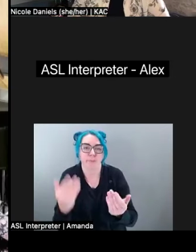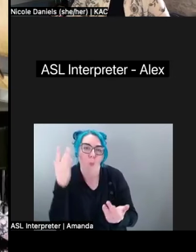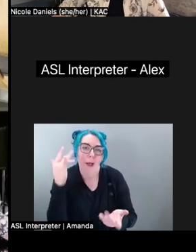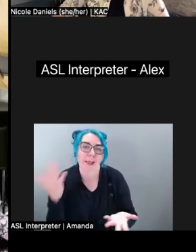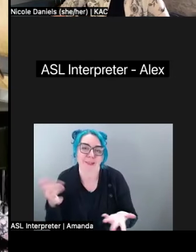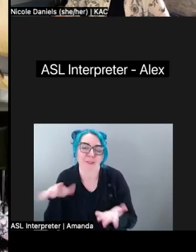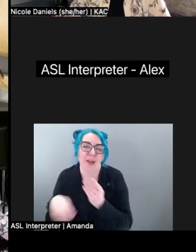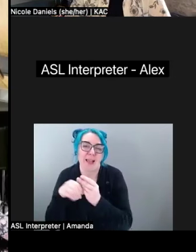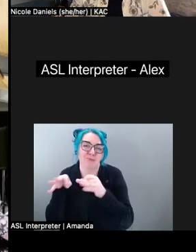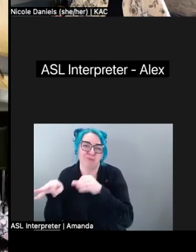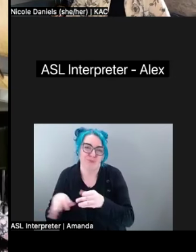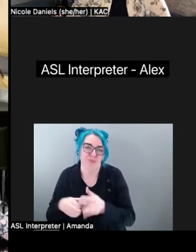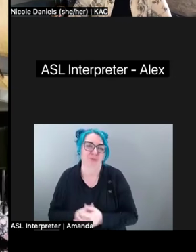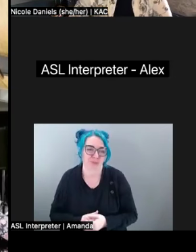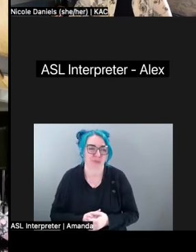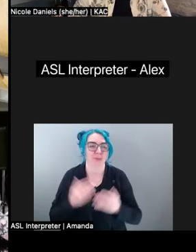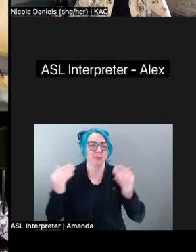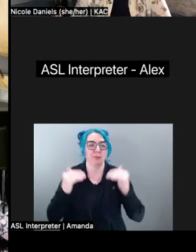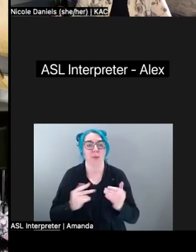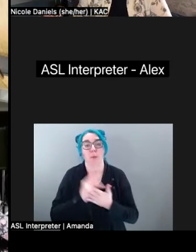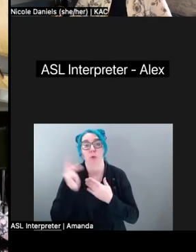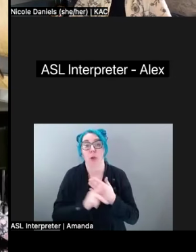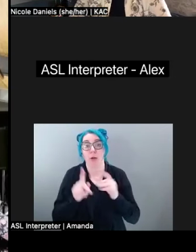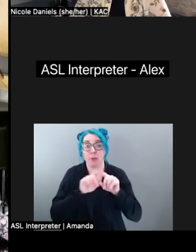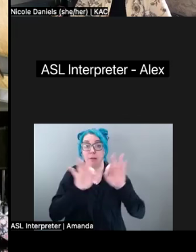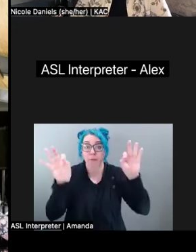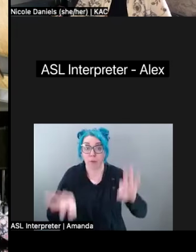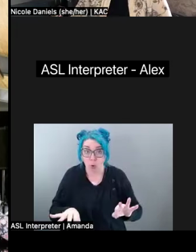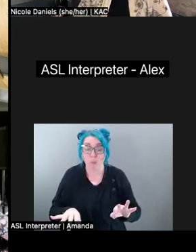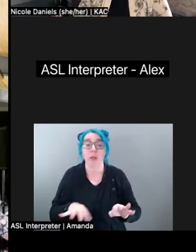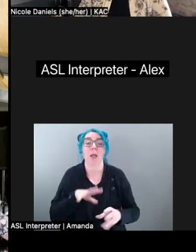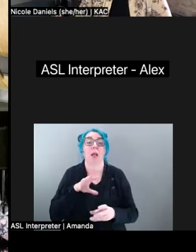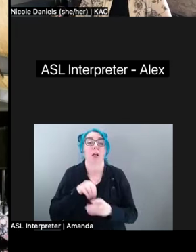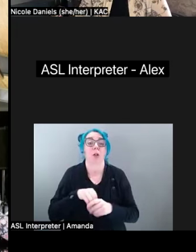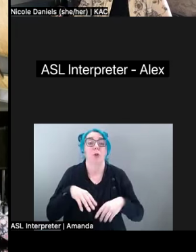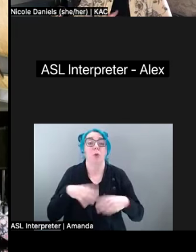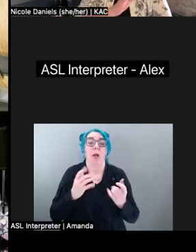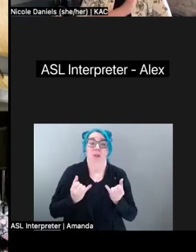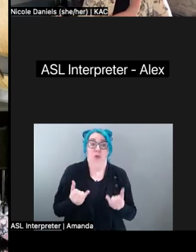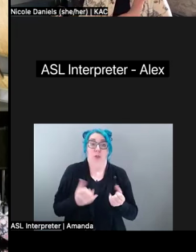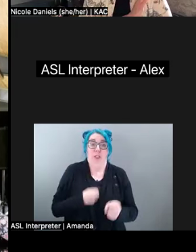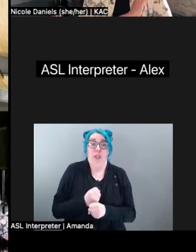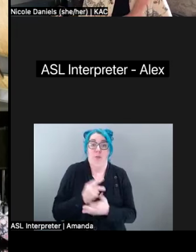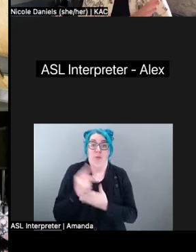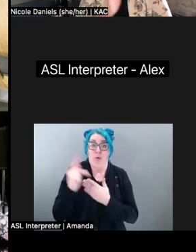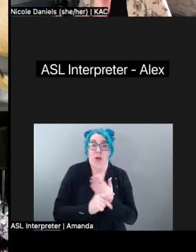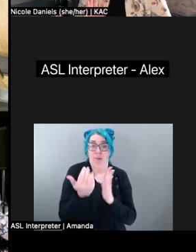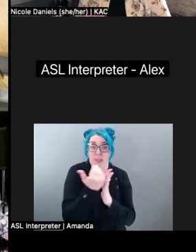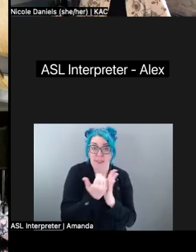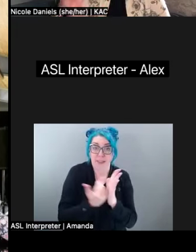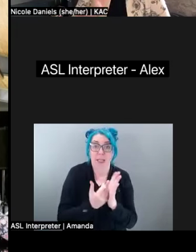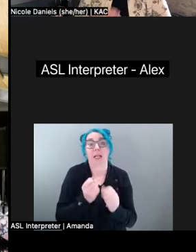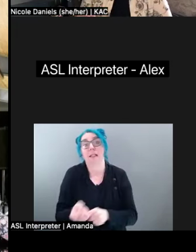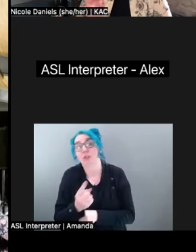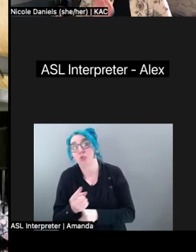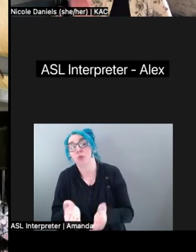The programming form includes your current year program list and your request year program list. So again, please make sure that you're completing both lists